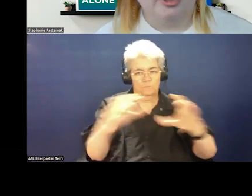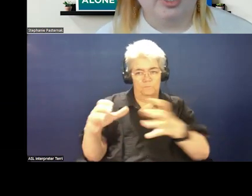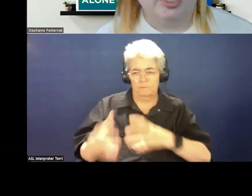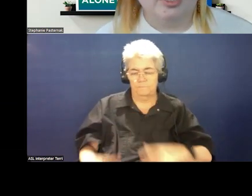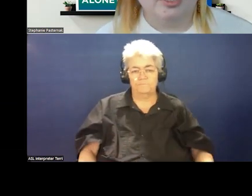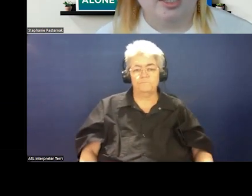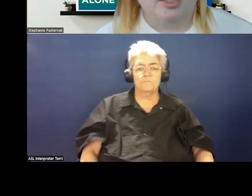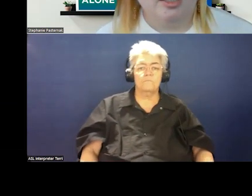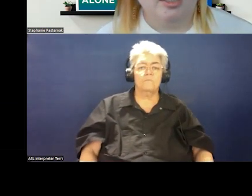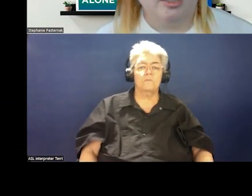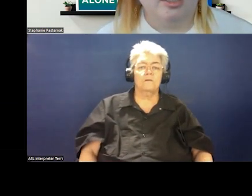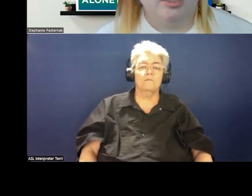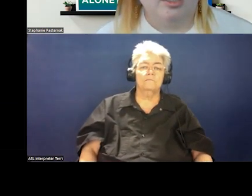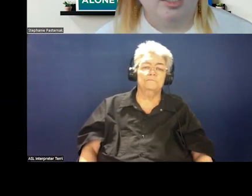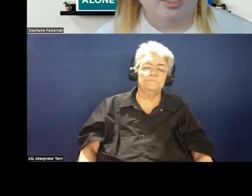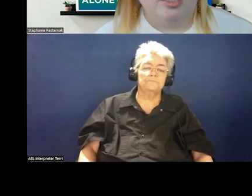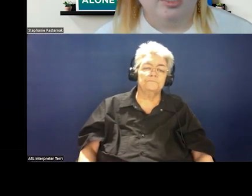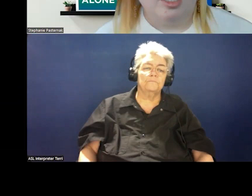And we can go to the next slide.